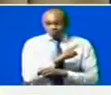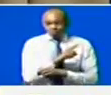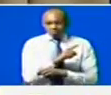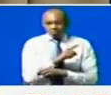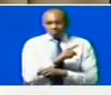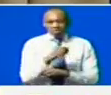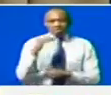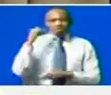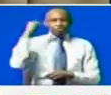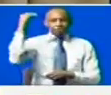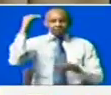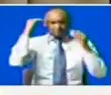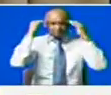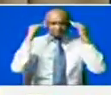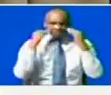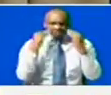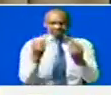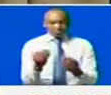the Supreme Court